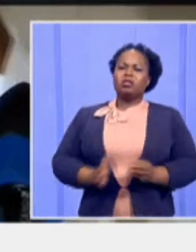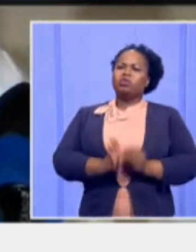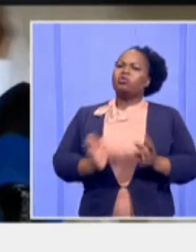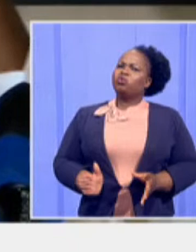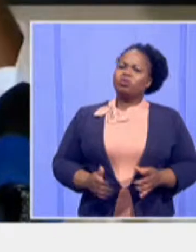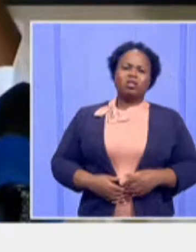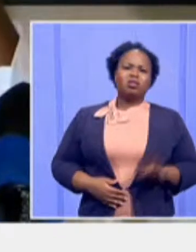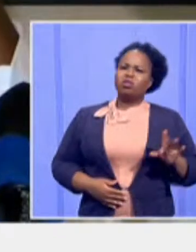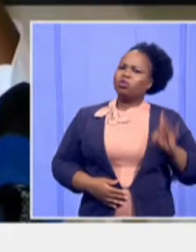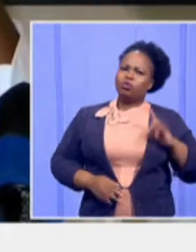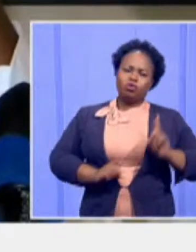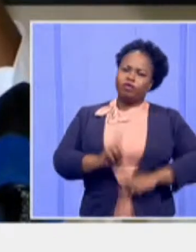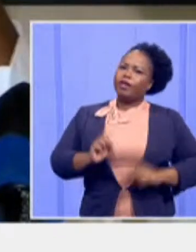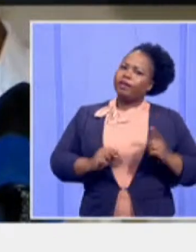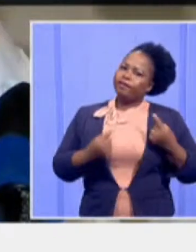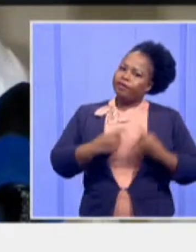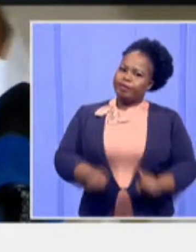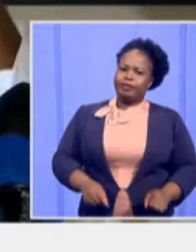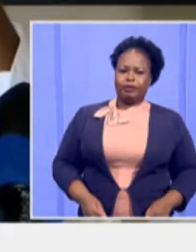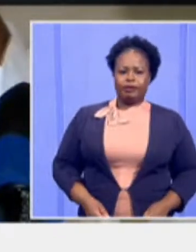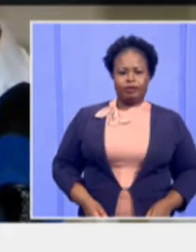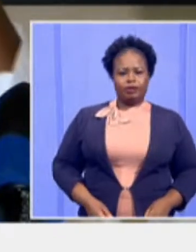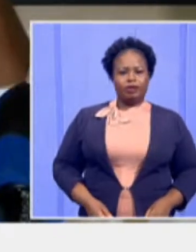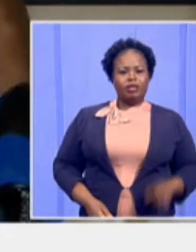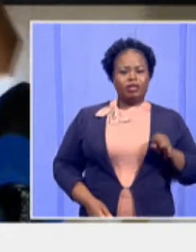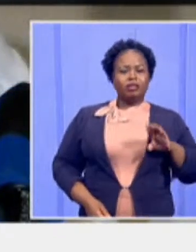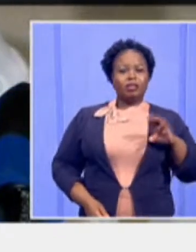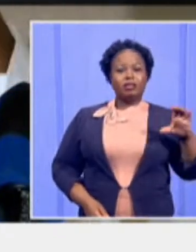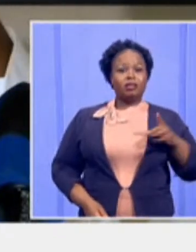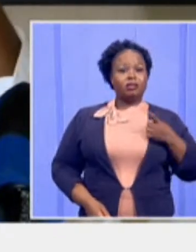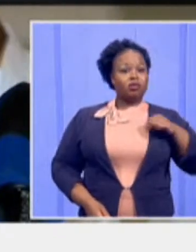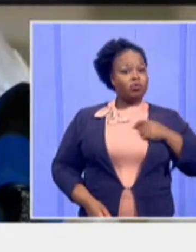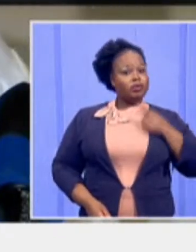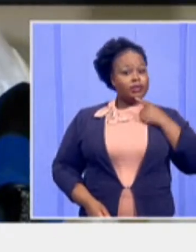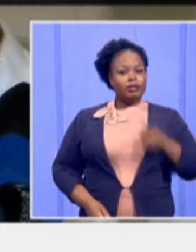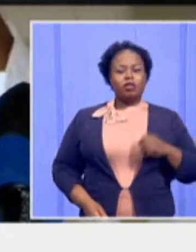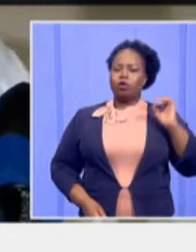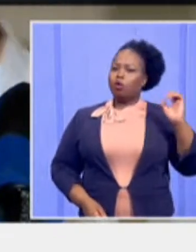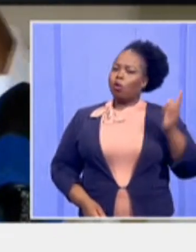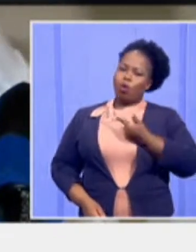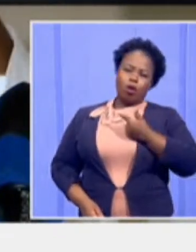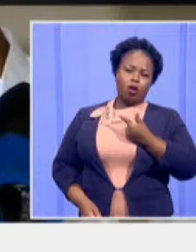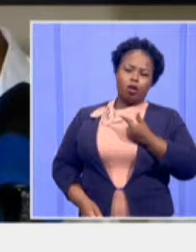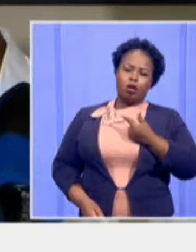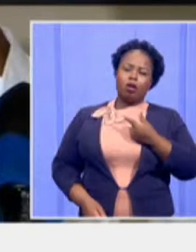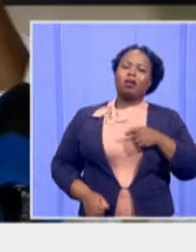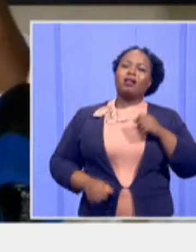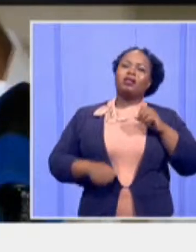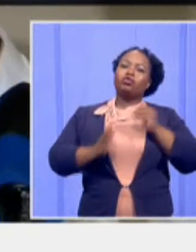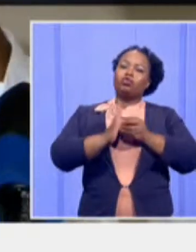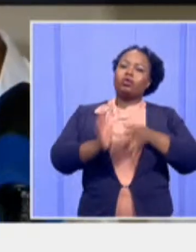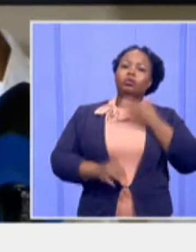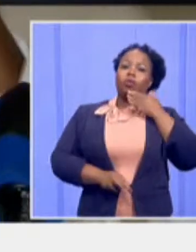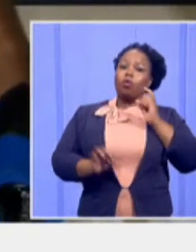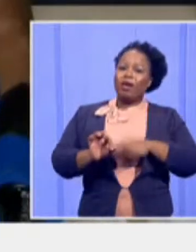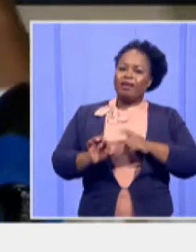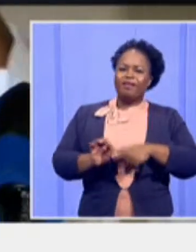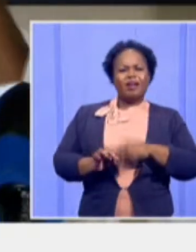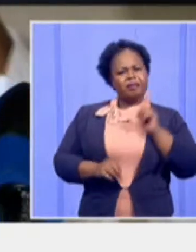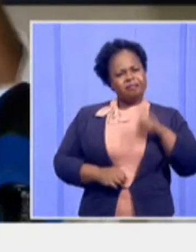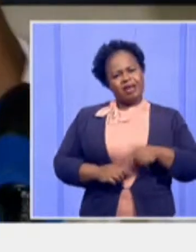not choose to fail. And as an SRC, when we are saying all eligible students, these